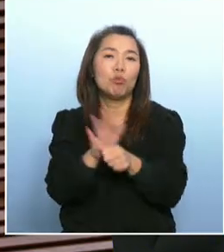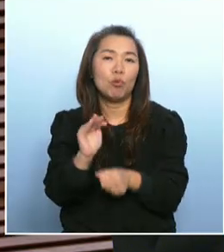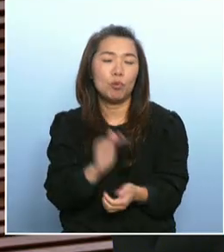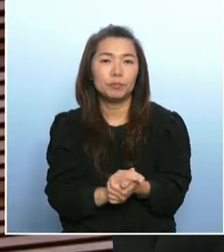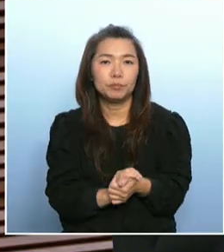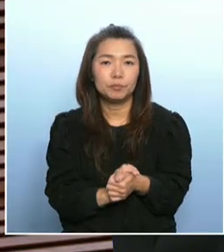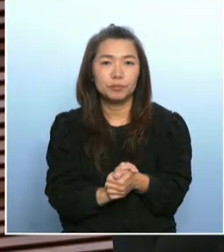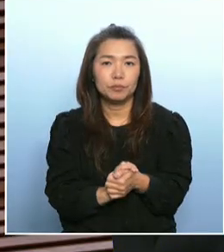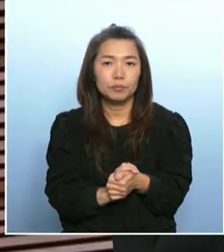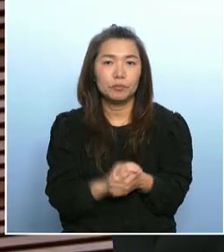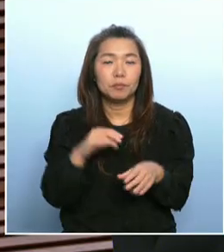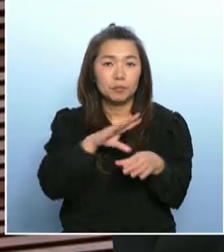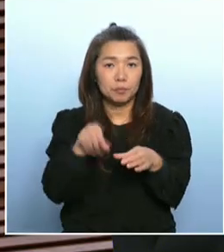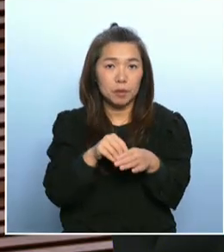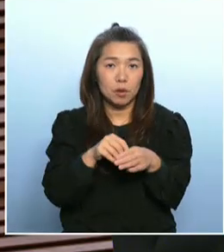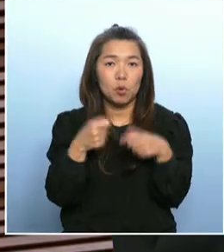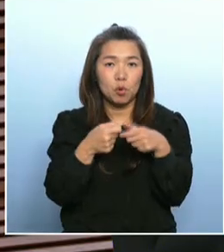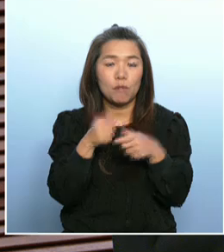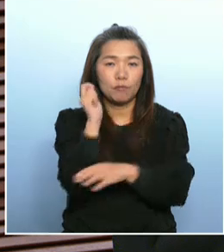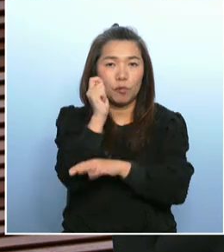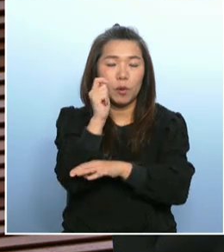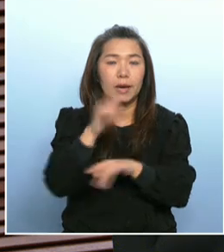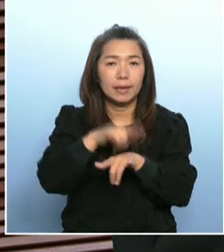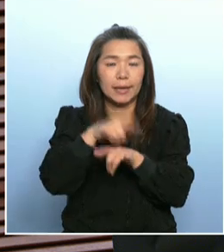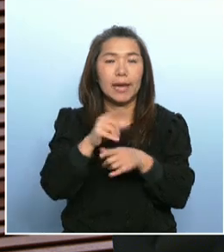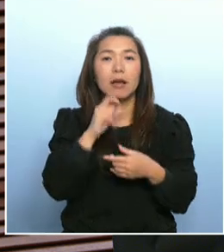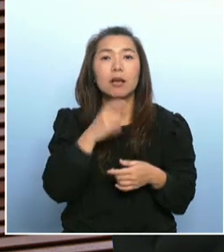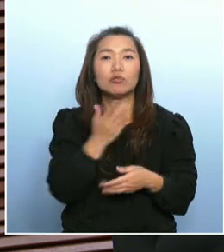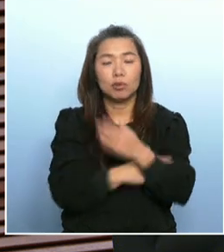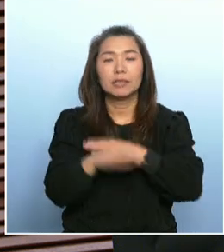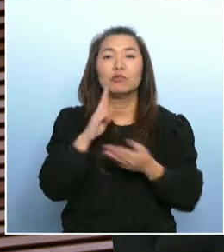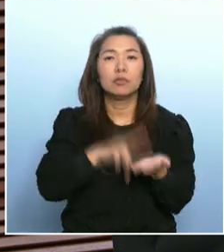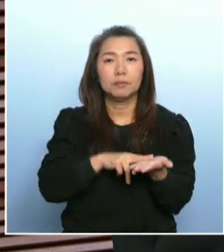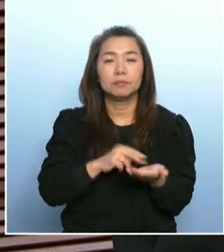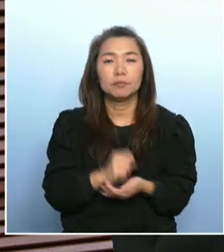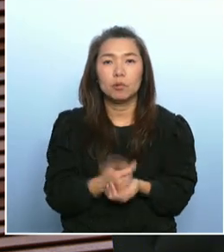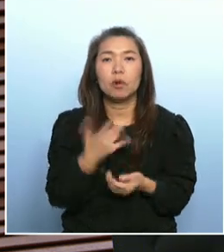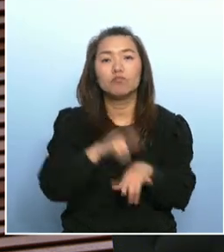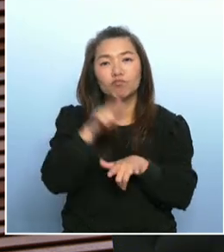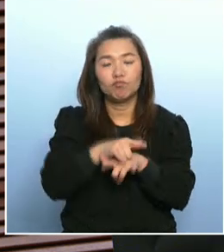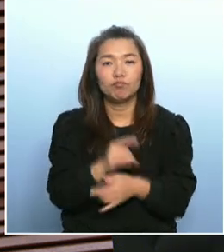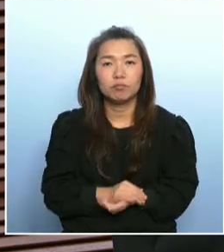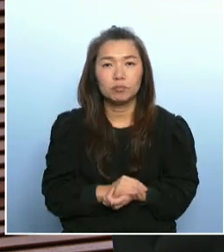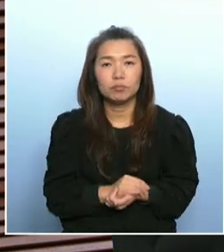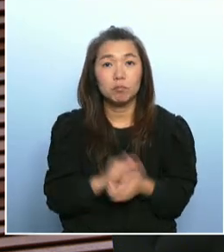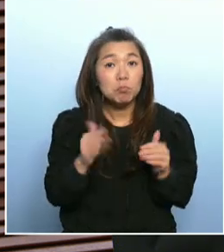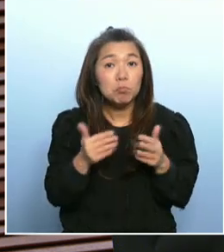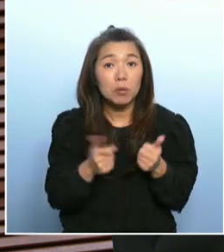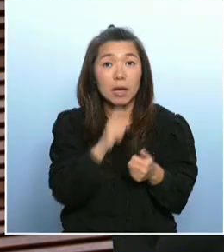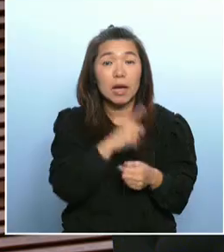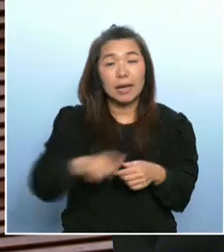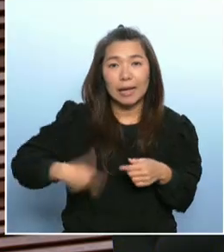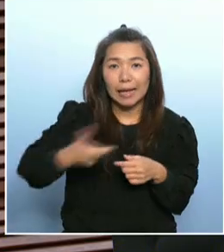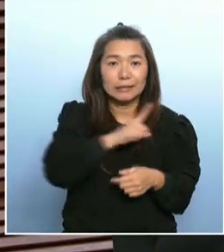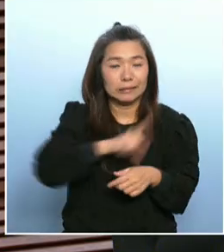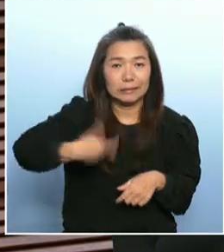persons, including the disability allowance under the Social Security Allowance Scheme and the Comprehensive Social Security Assistance (CSSA)